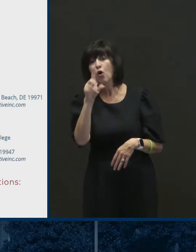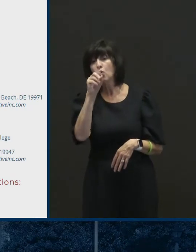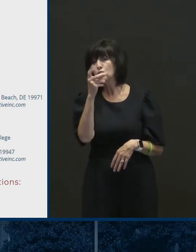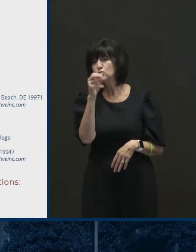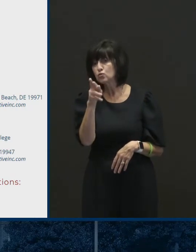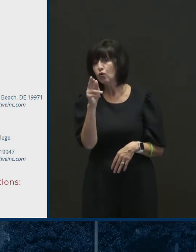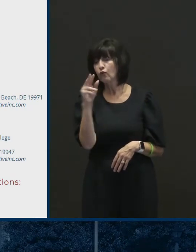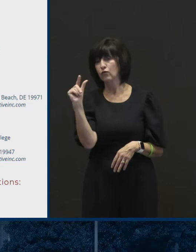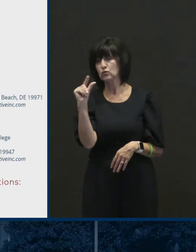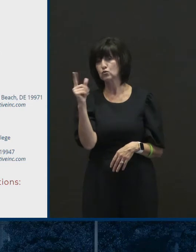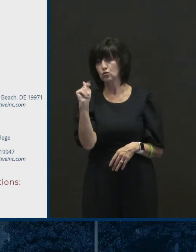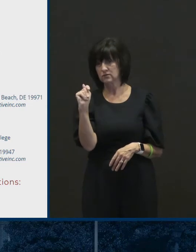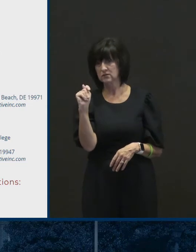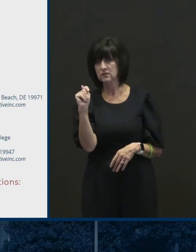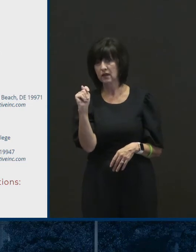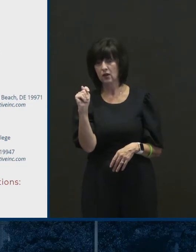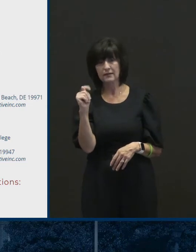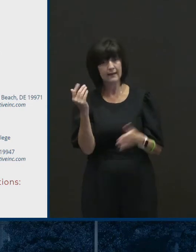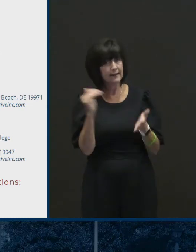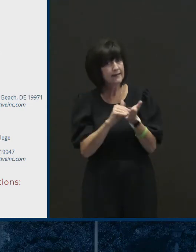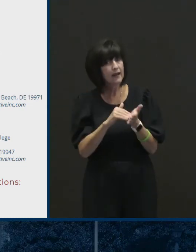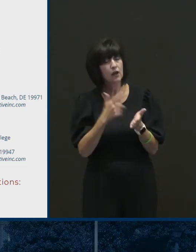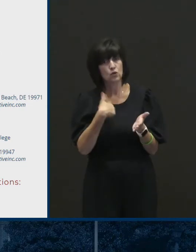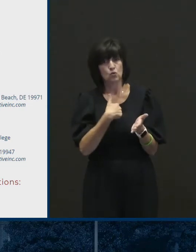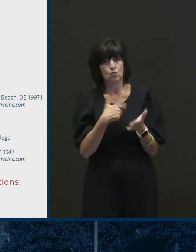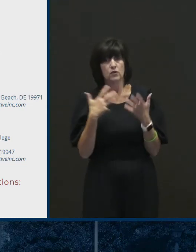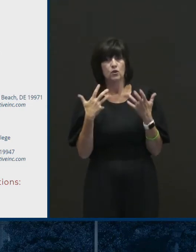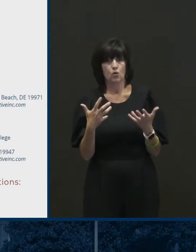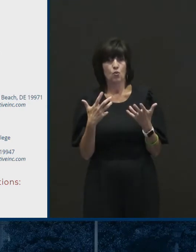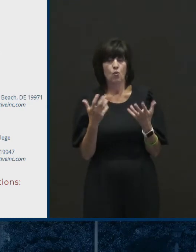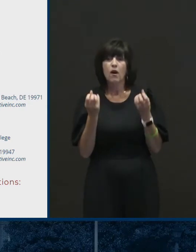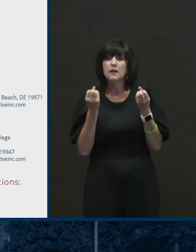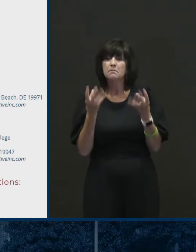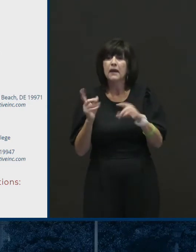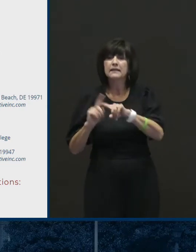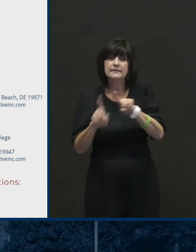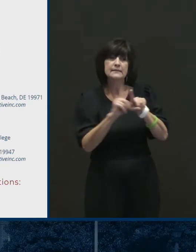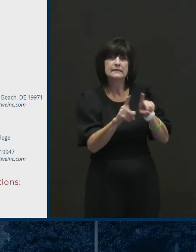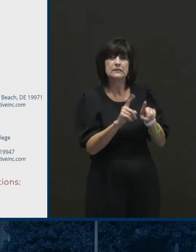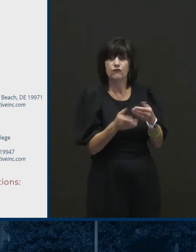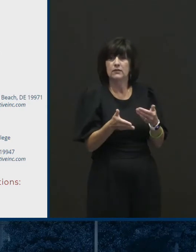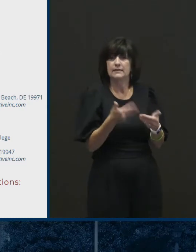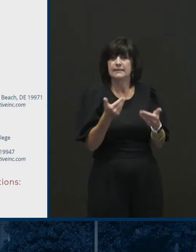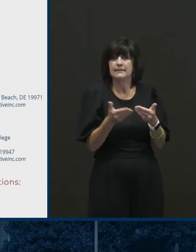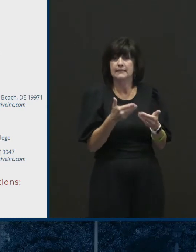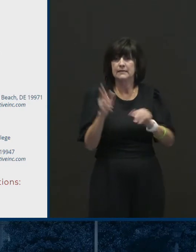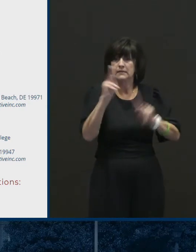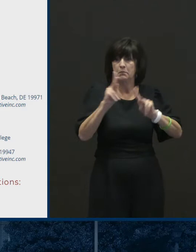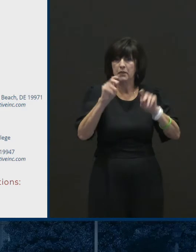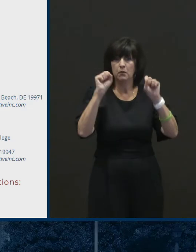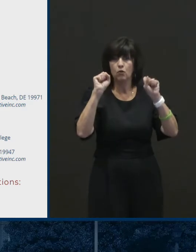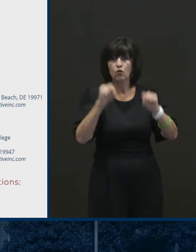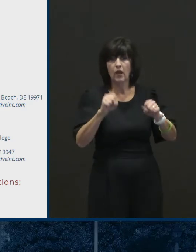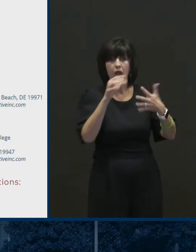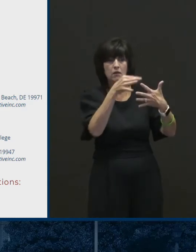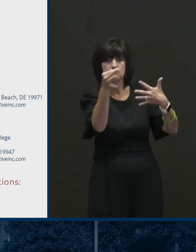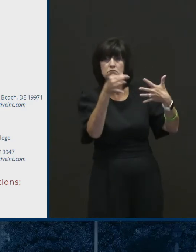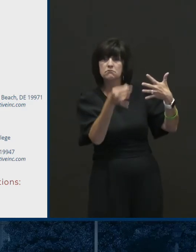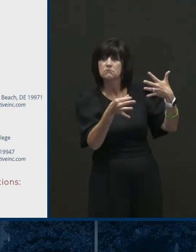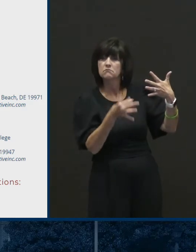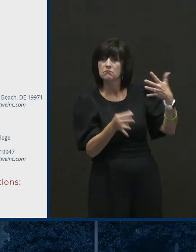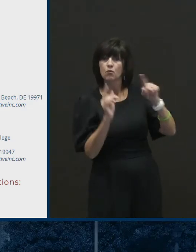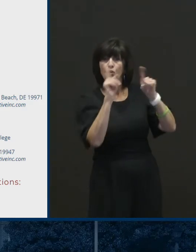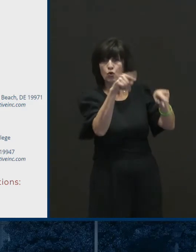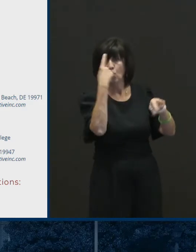again, making sure we have ample and multiple avenues for people to get tested, whether it's a pop-up site, the at-home test, or